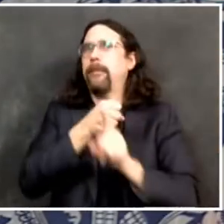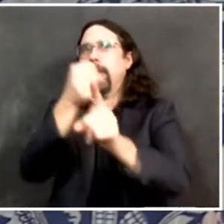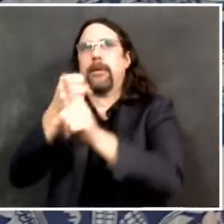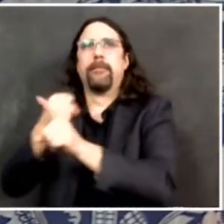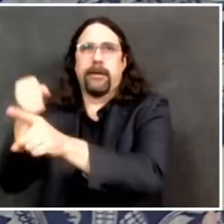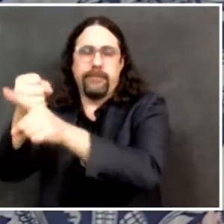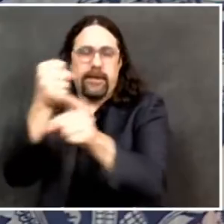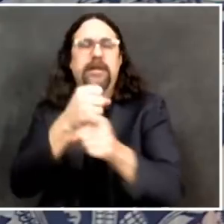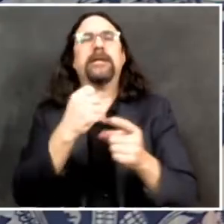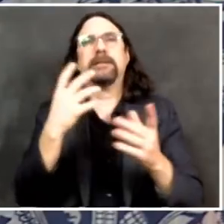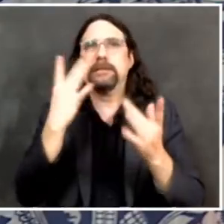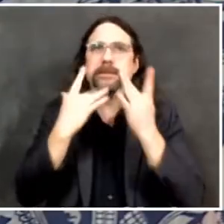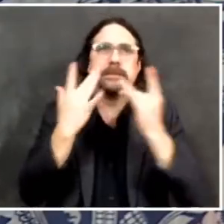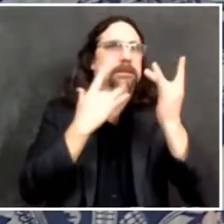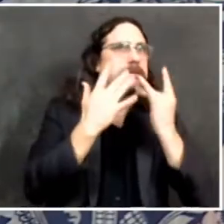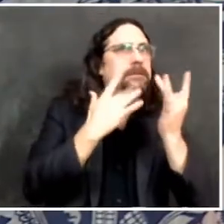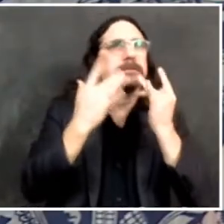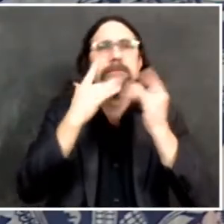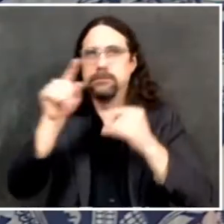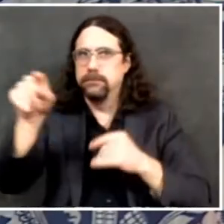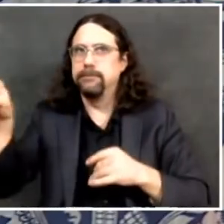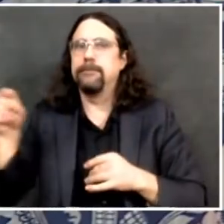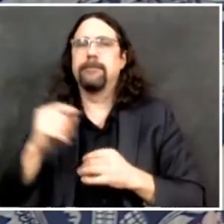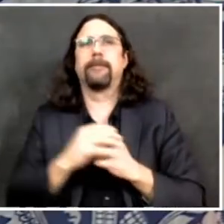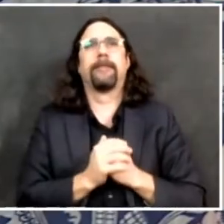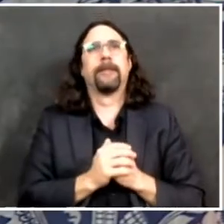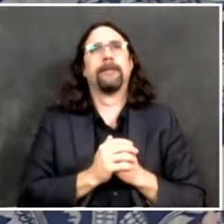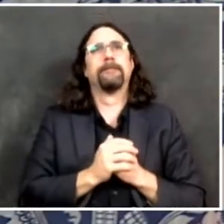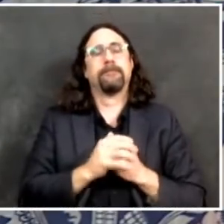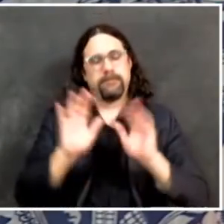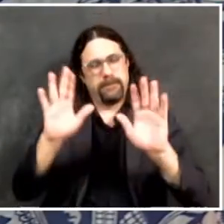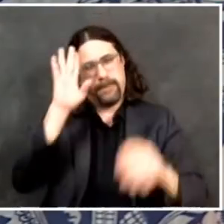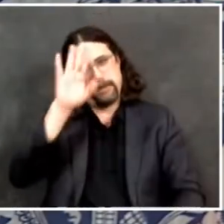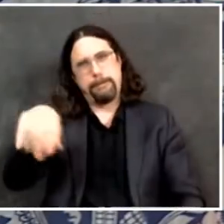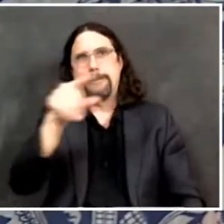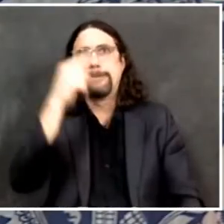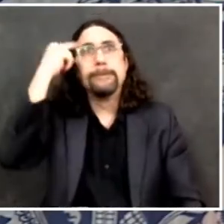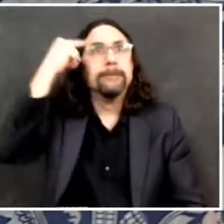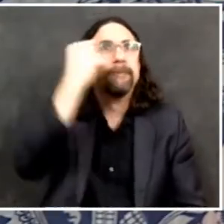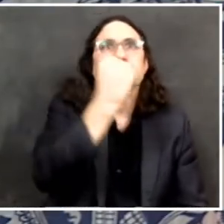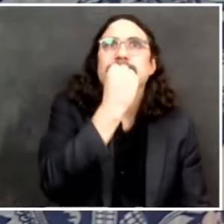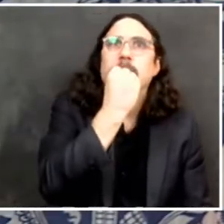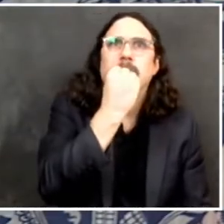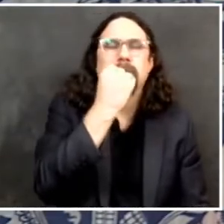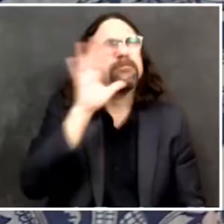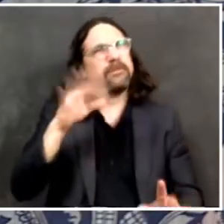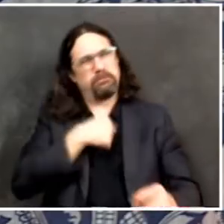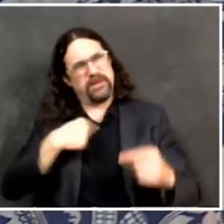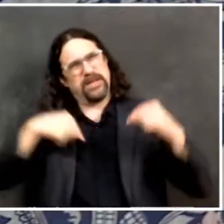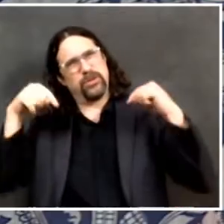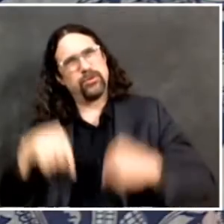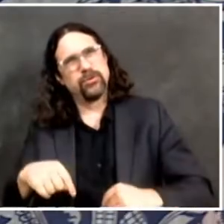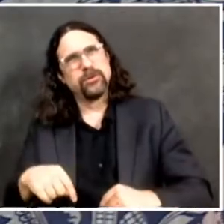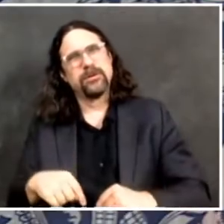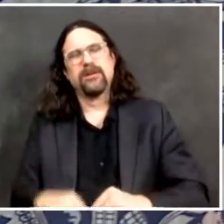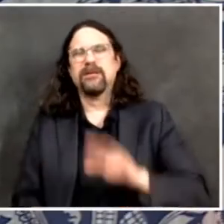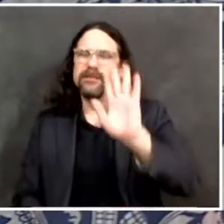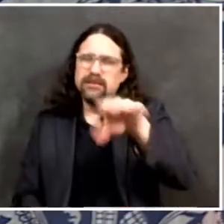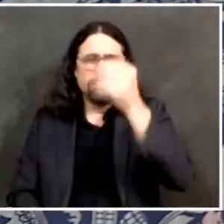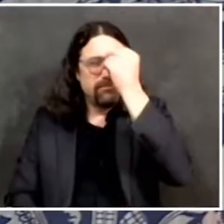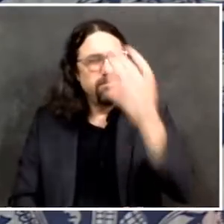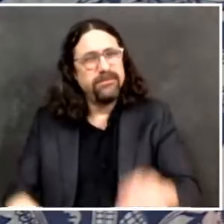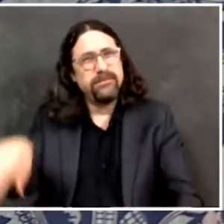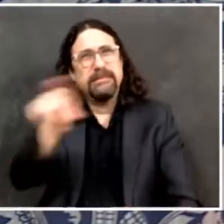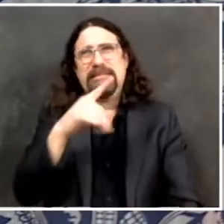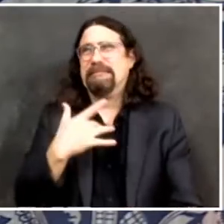be no shame. I want to emphasize this. There's no one's fault that we're dealing with this horrible crisis. Anyone needs food. We're here for you. You don't have